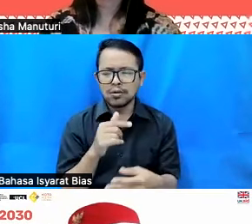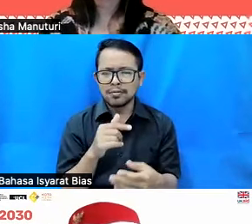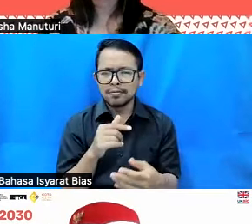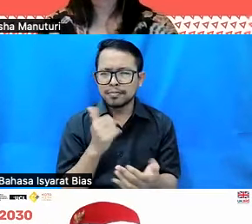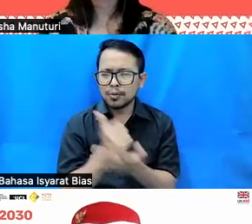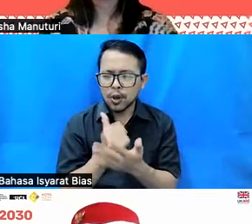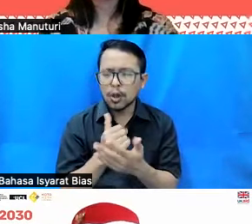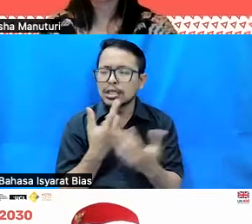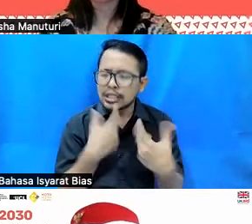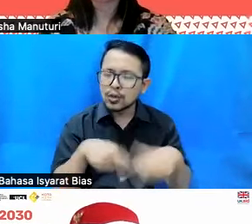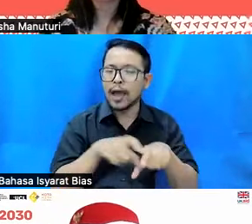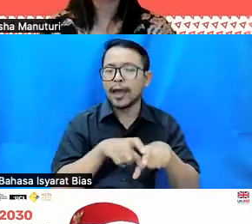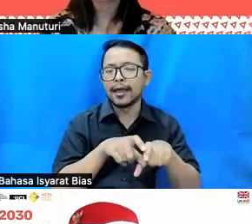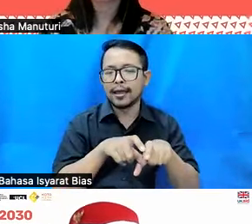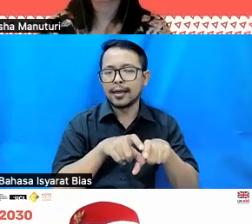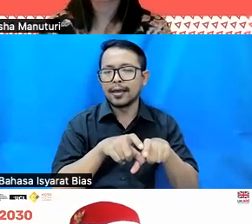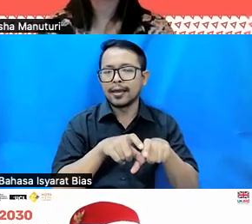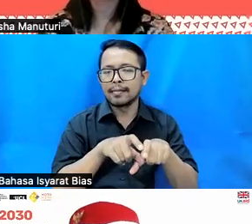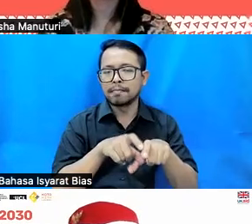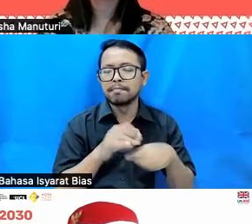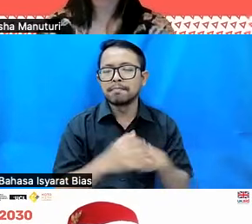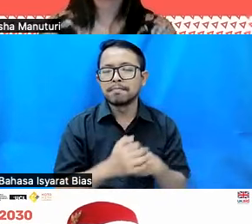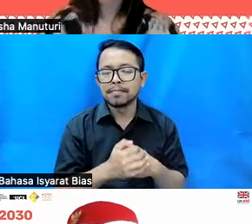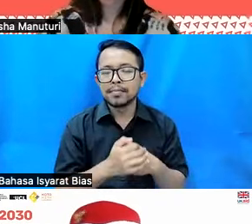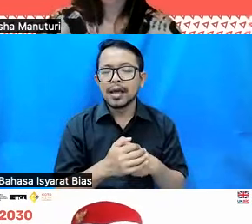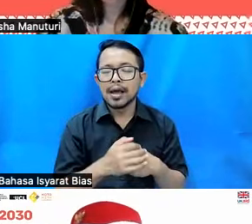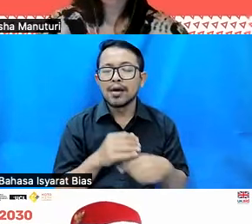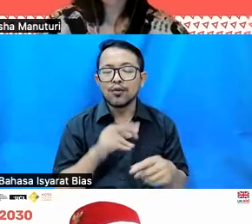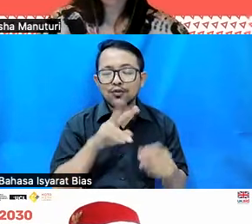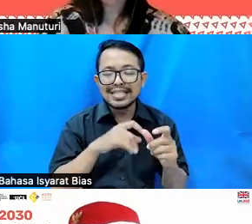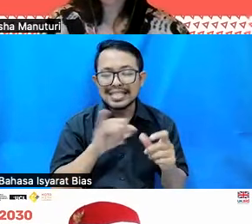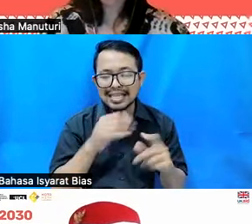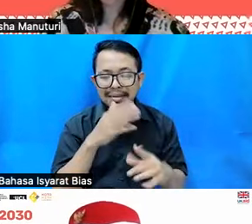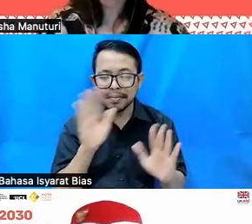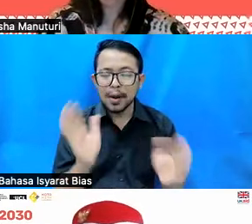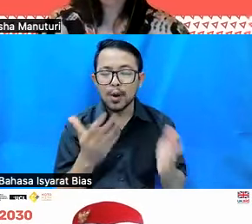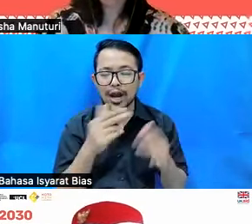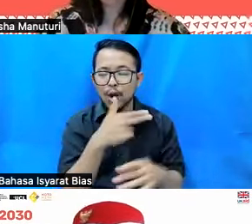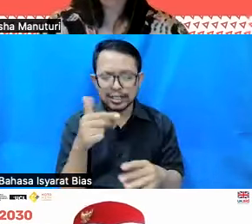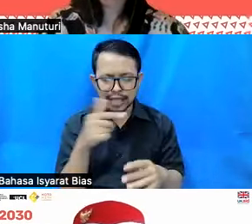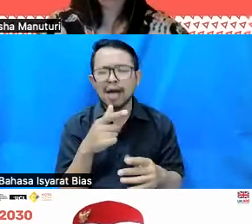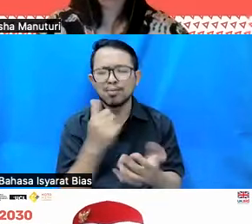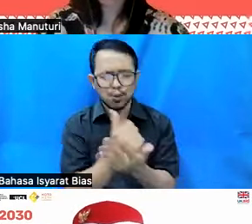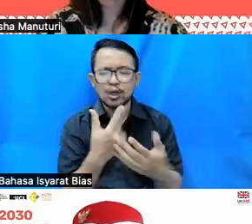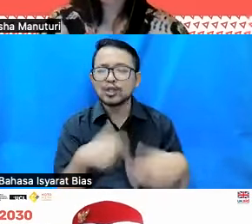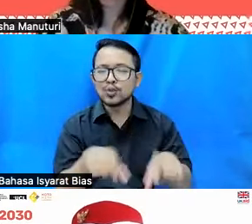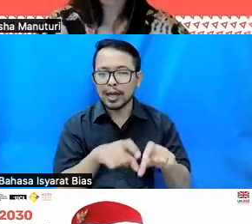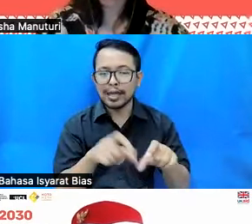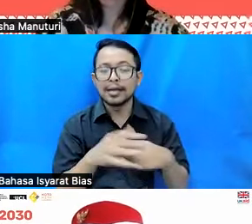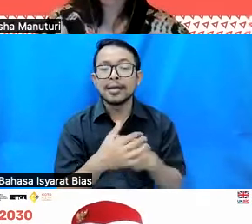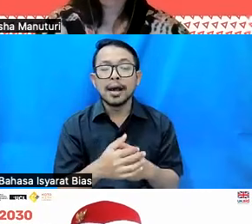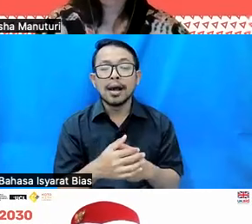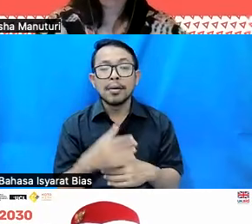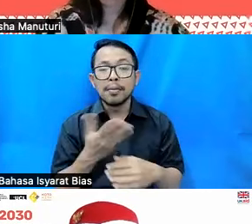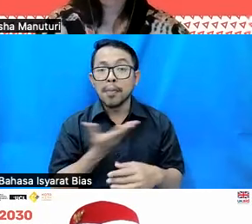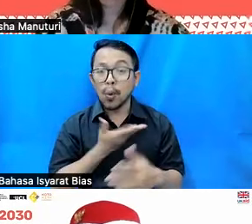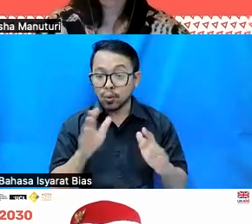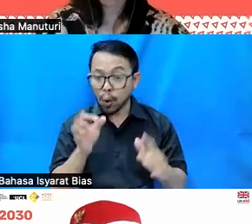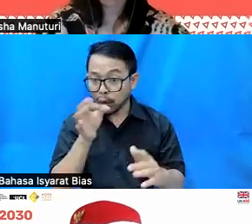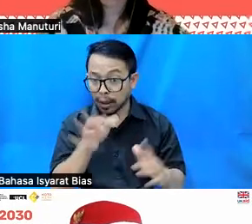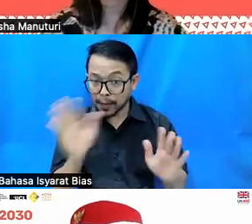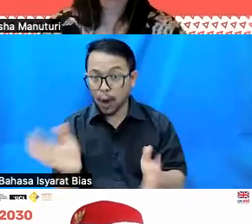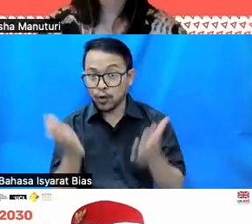concept is something that is very relevant with the vision of development here in Indonesia today. Now,